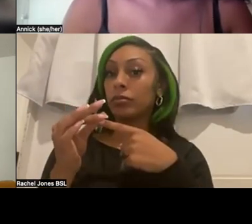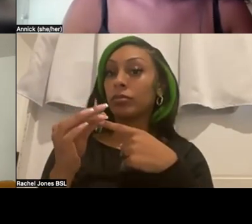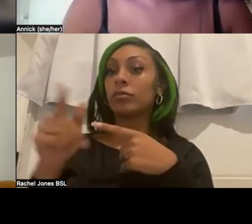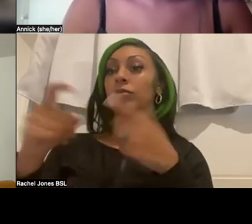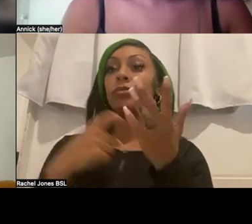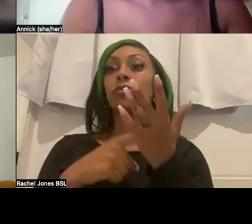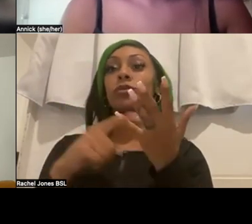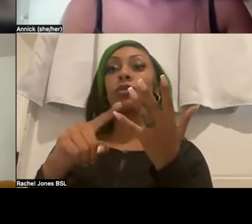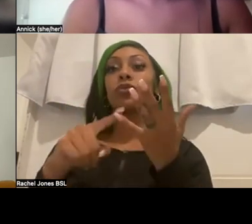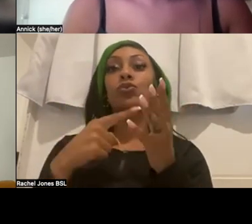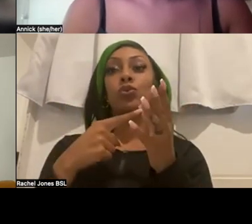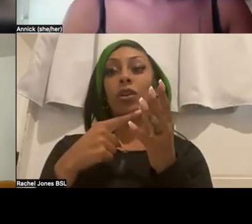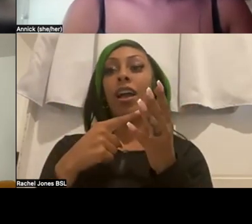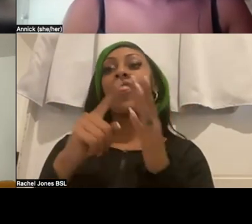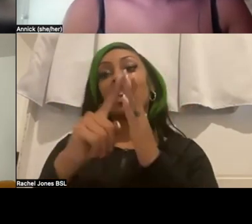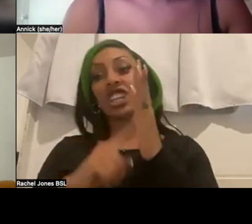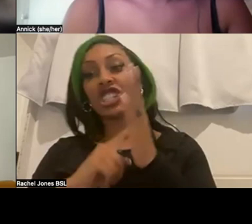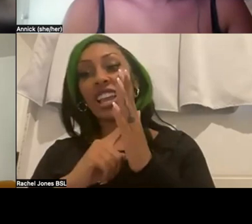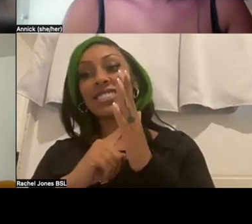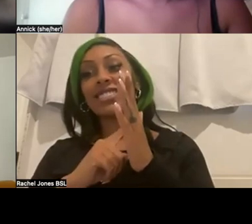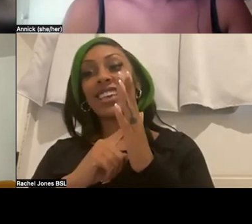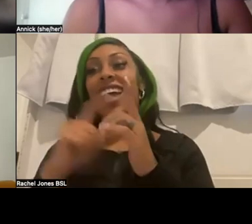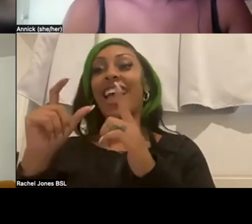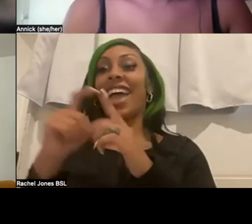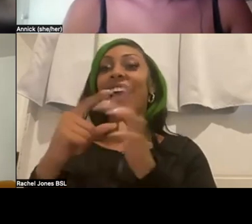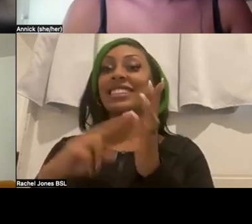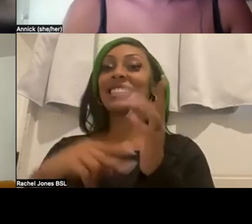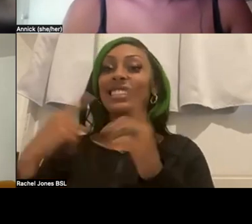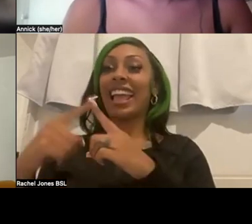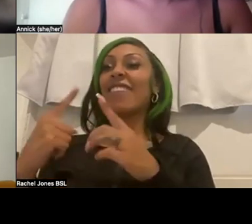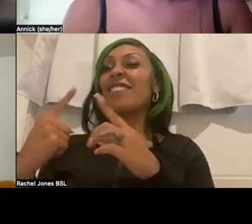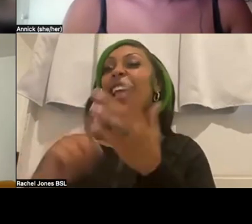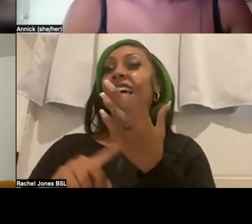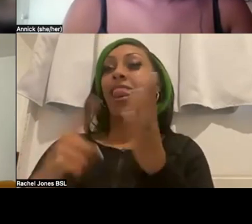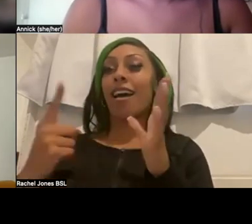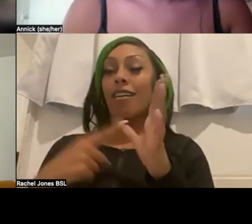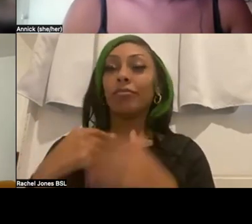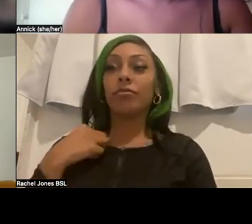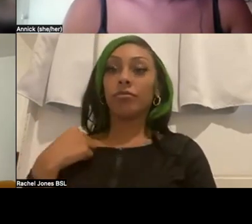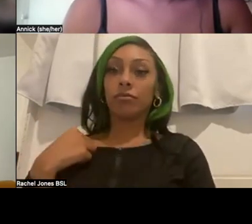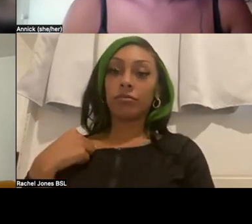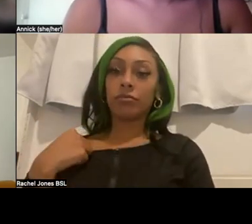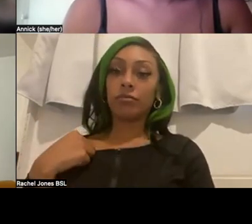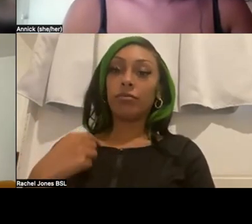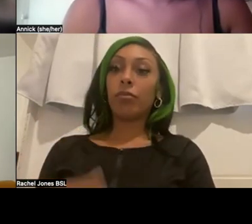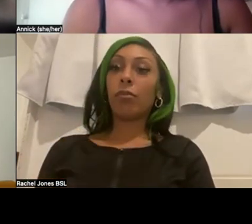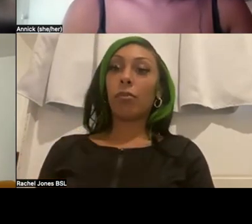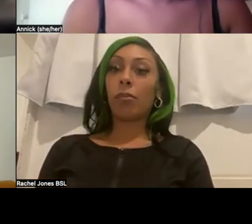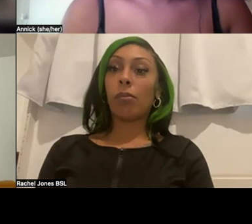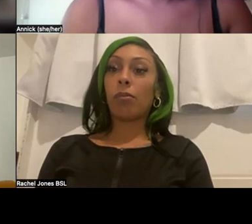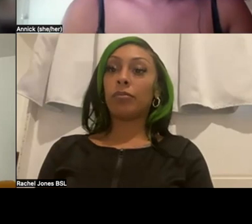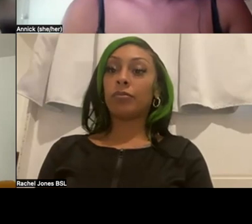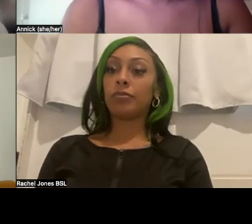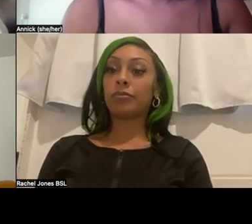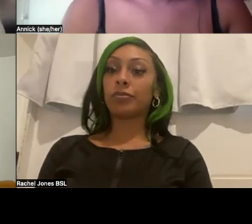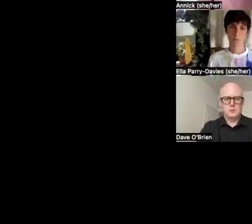Jessi, Ella, and Dave, and hopefully all of you. So I'm gonna ask Melanie to play Roaa's